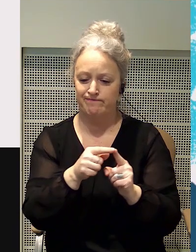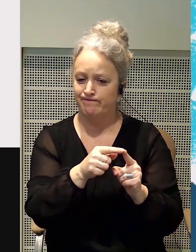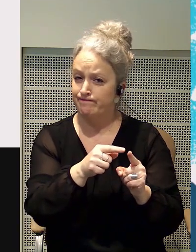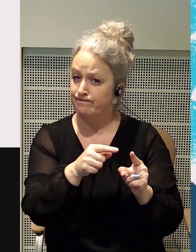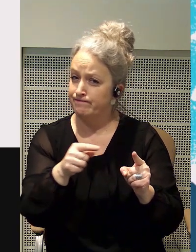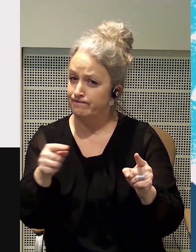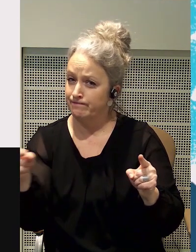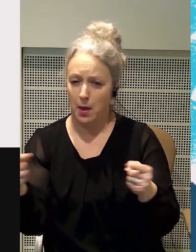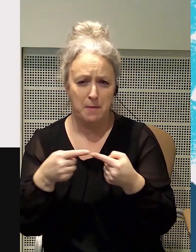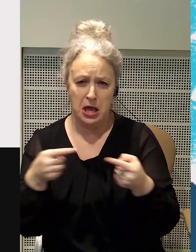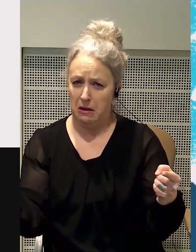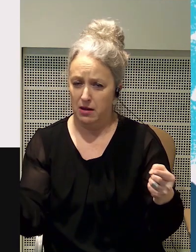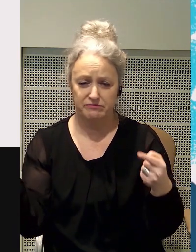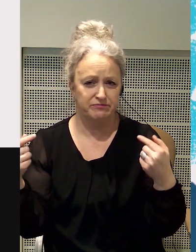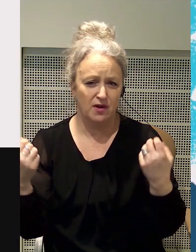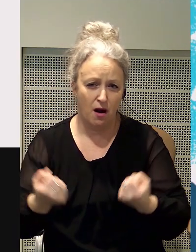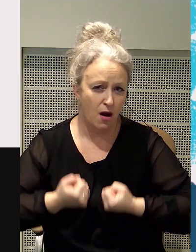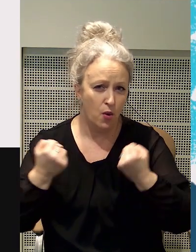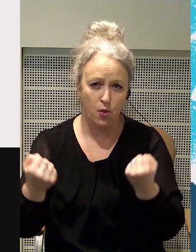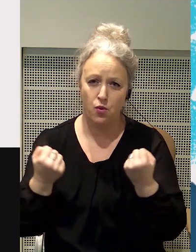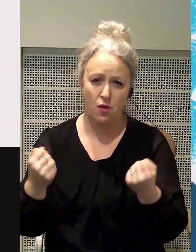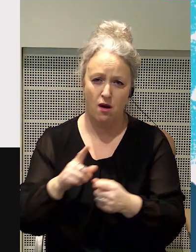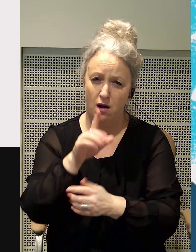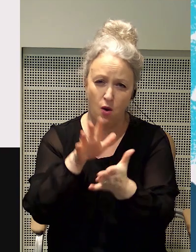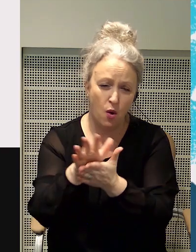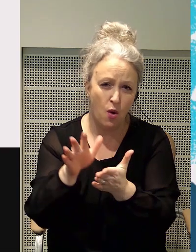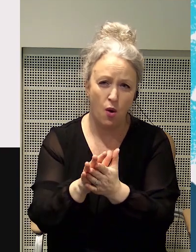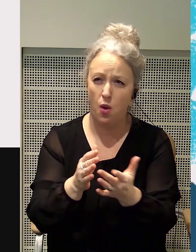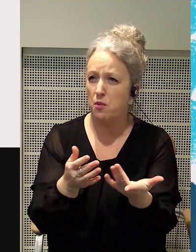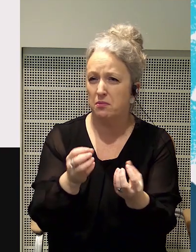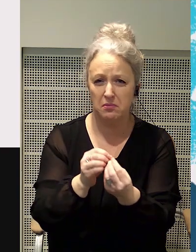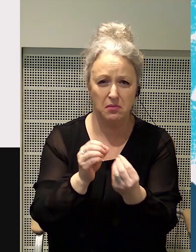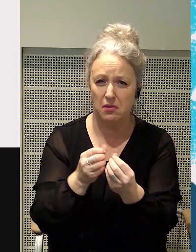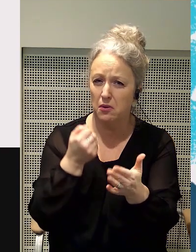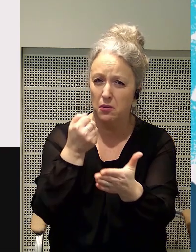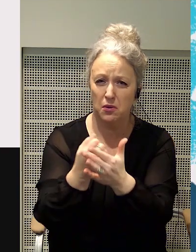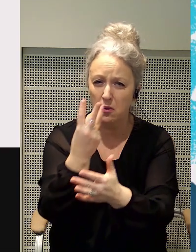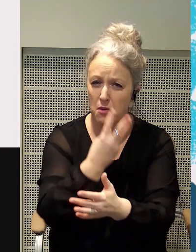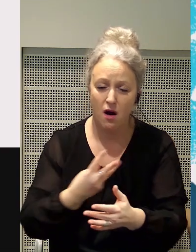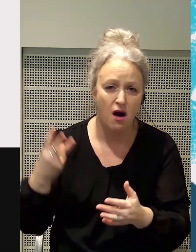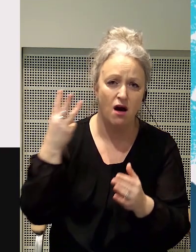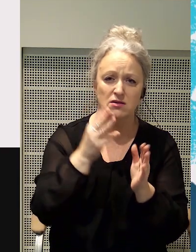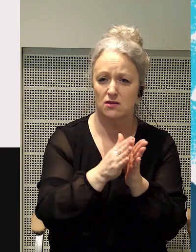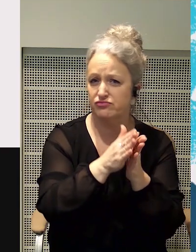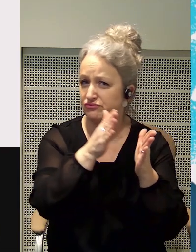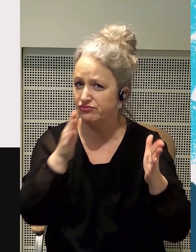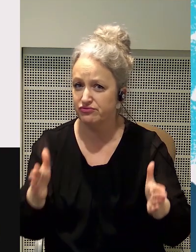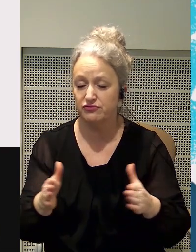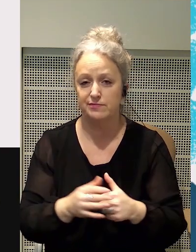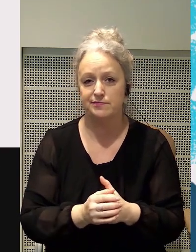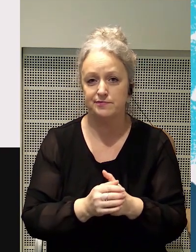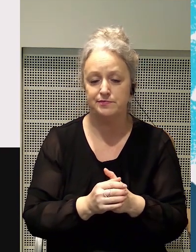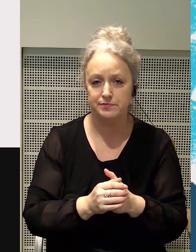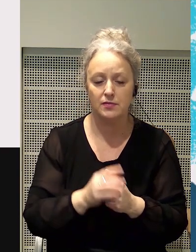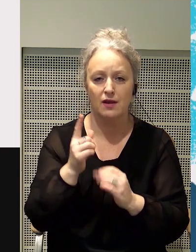years. We also know that, one, most orphan medicinal products development